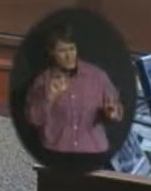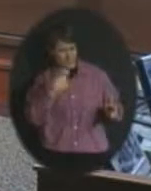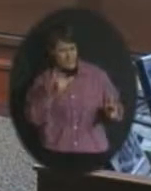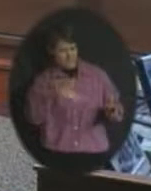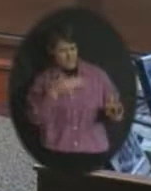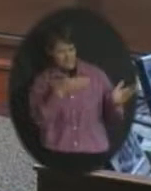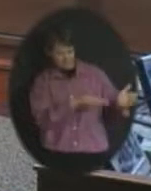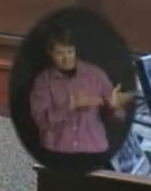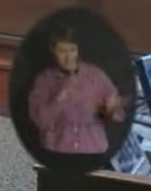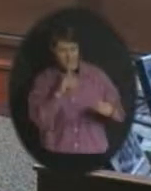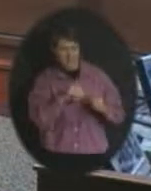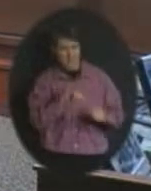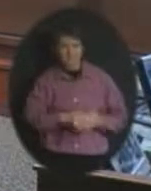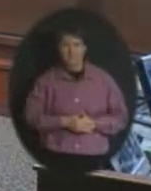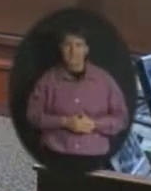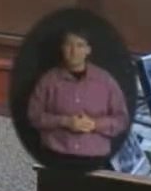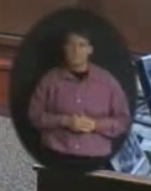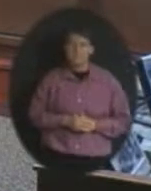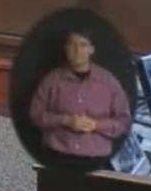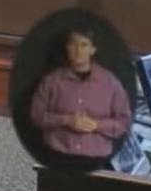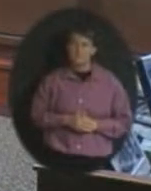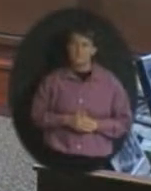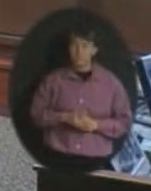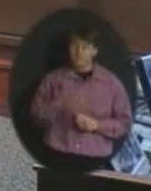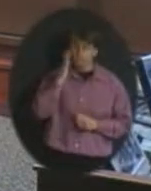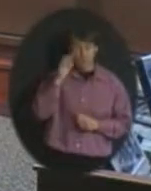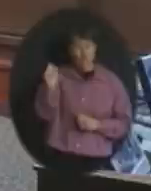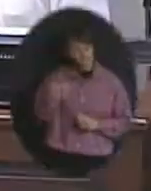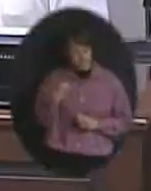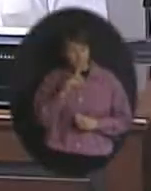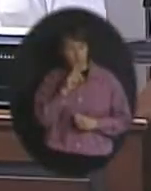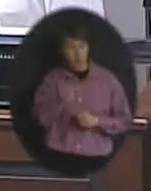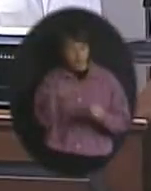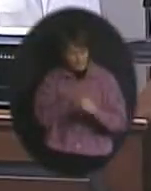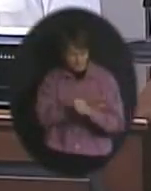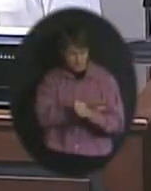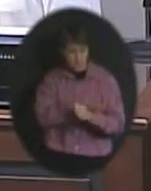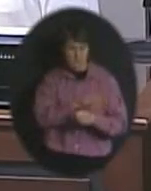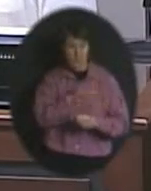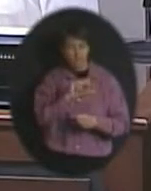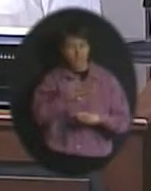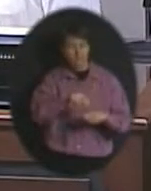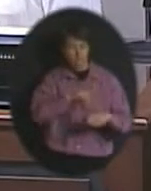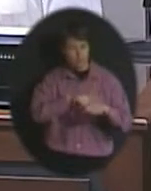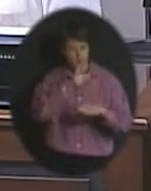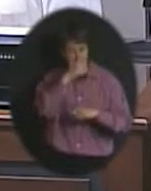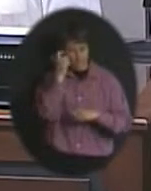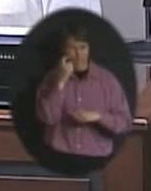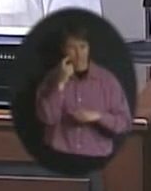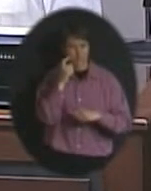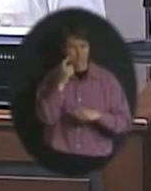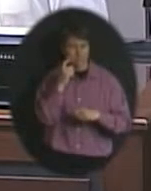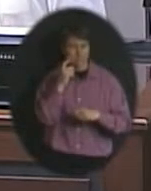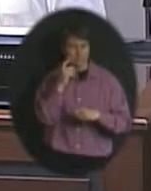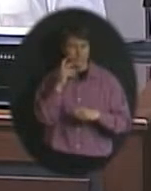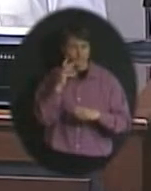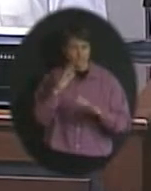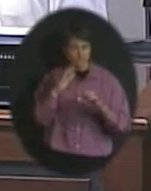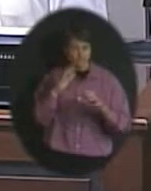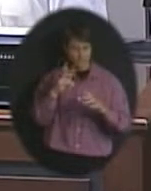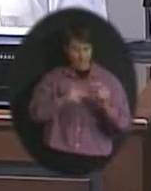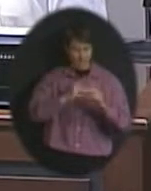that. Okay. You know, yes, they are full. And of course, because of the nature of the class and the limit